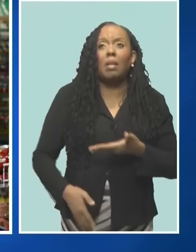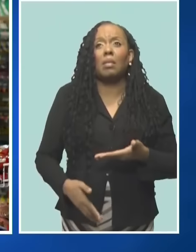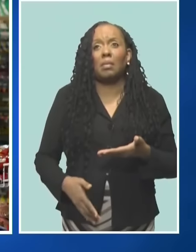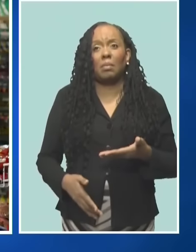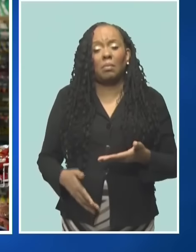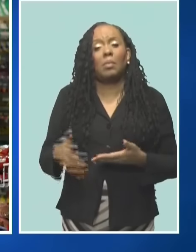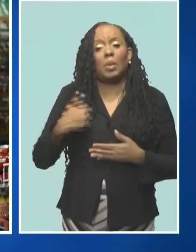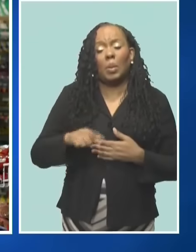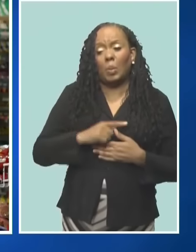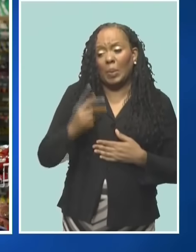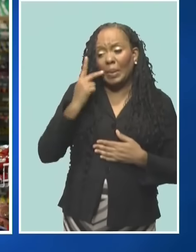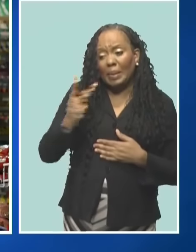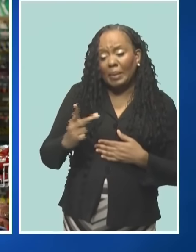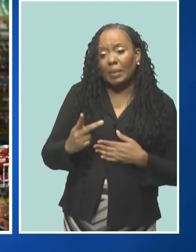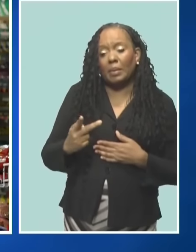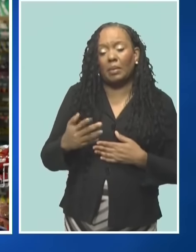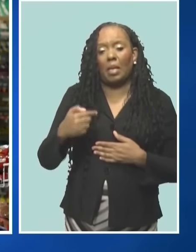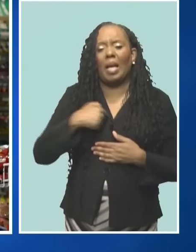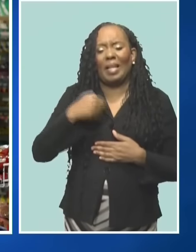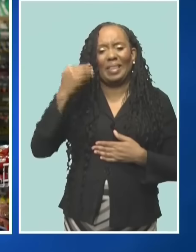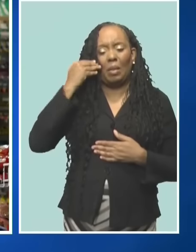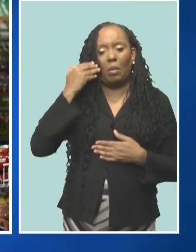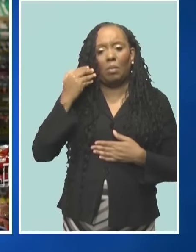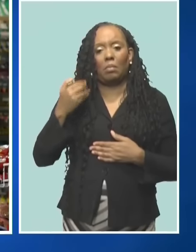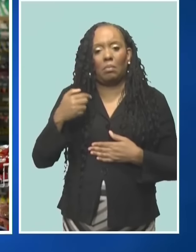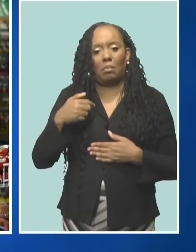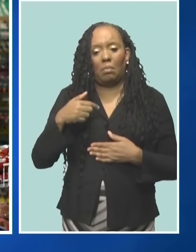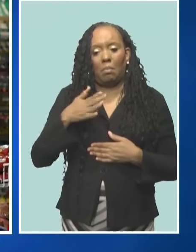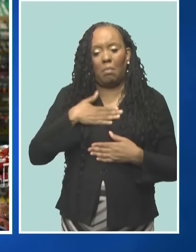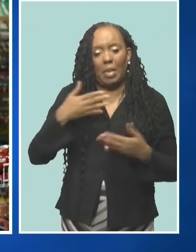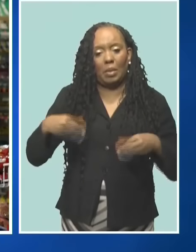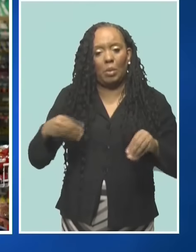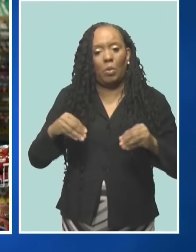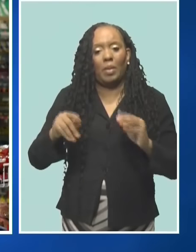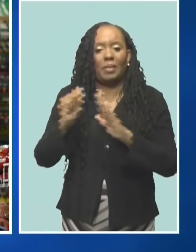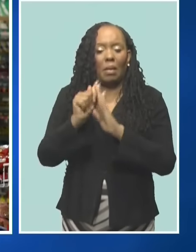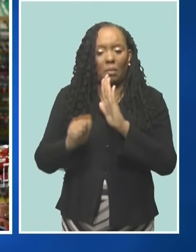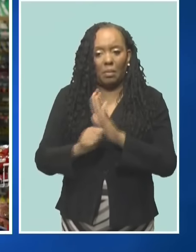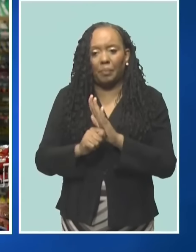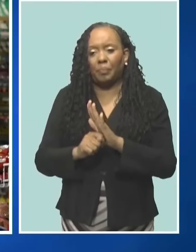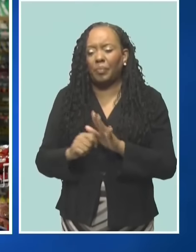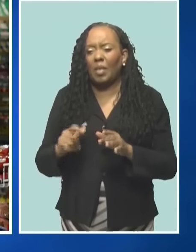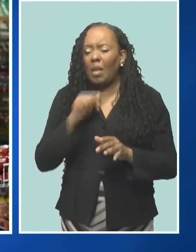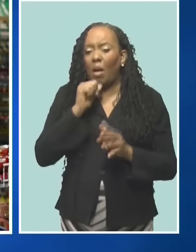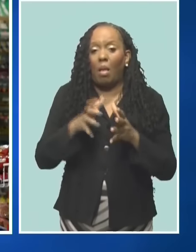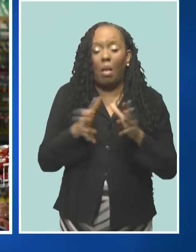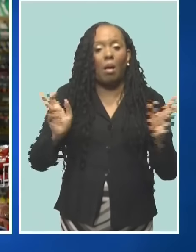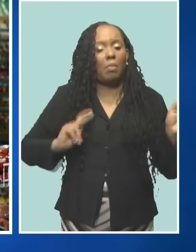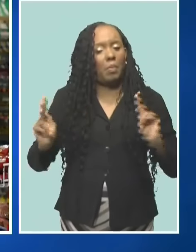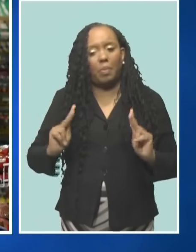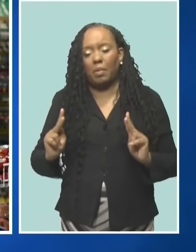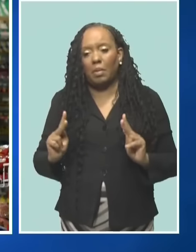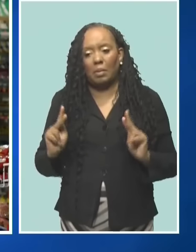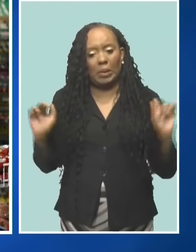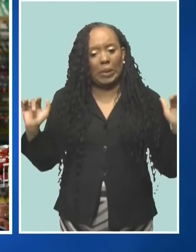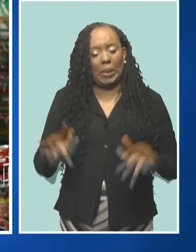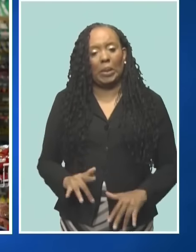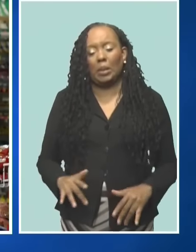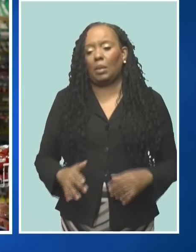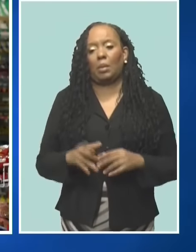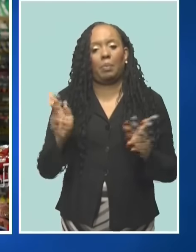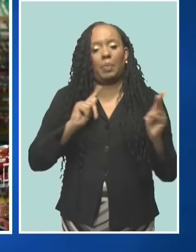seeing it. Well, I can only speak for Bridgetown, but we are certainly seeing less traffic and less spend than before, and I think that's just a